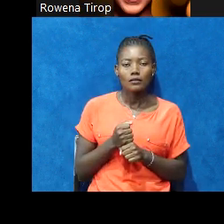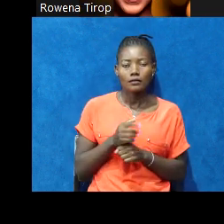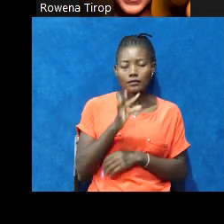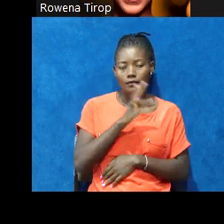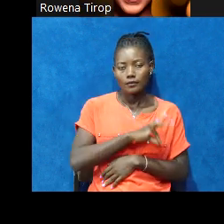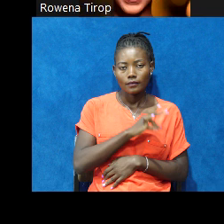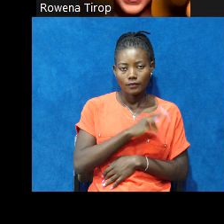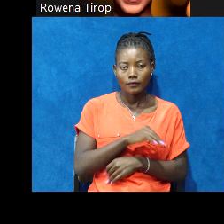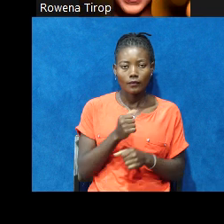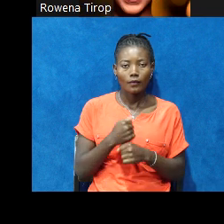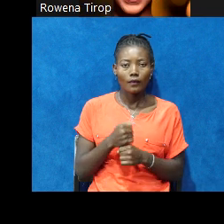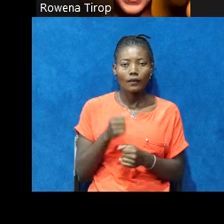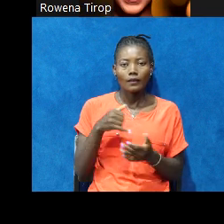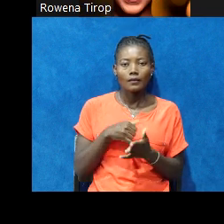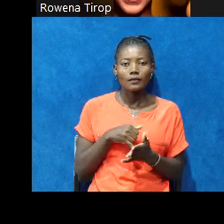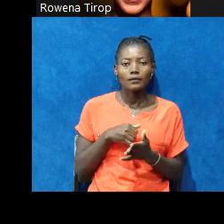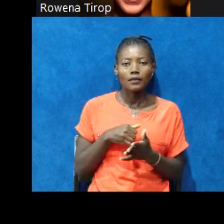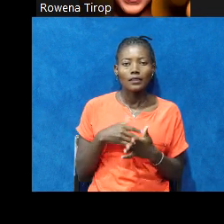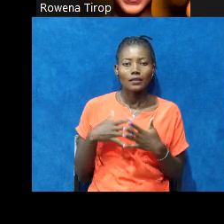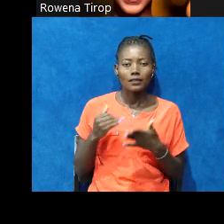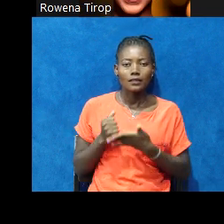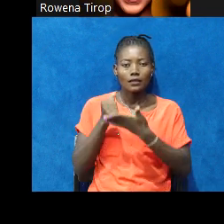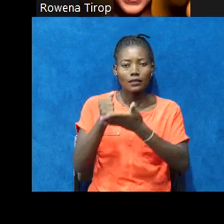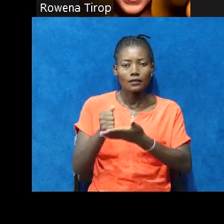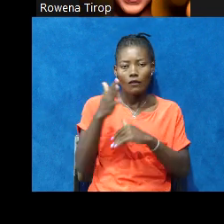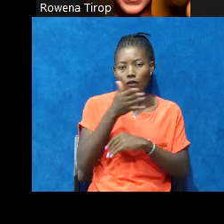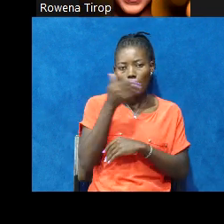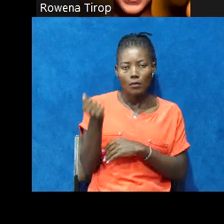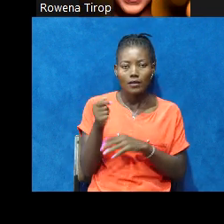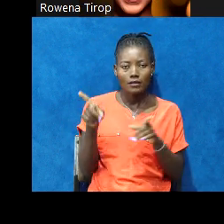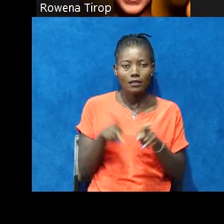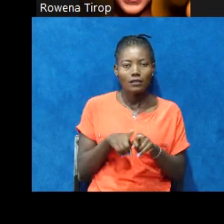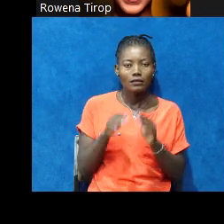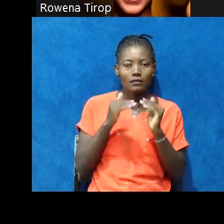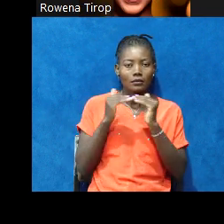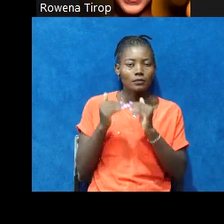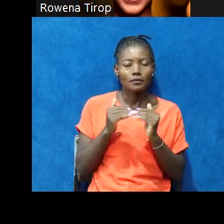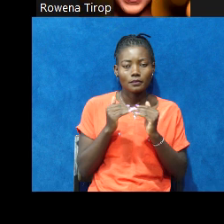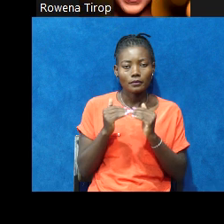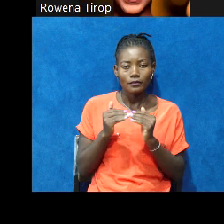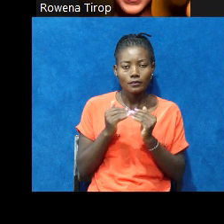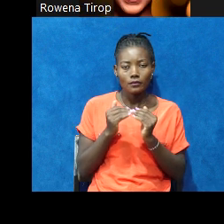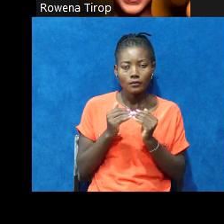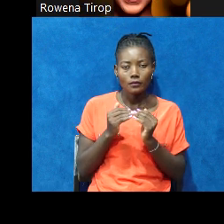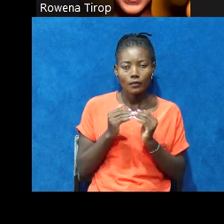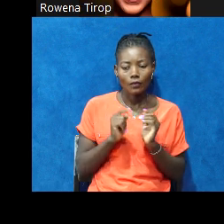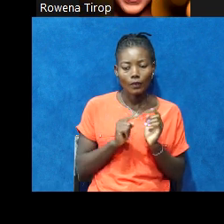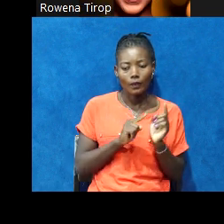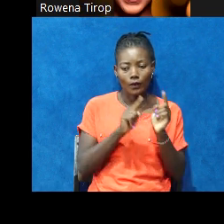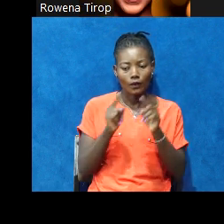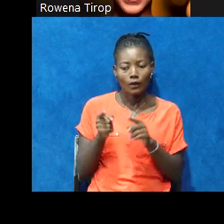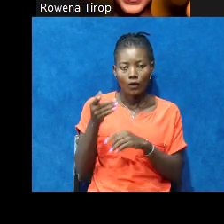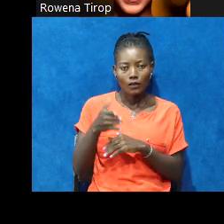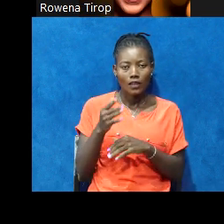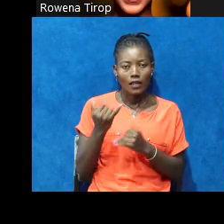it help you perform better, help you perform optimally. And to get you to that sweet spot